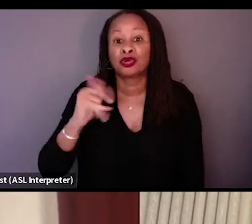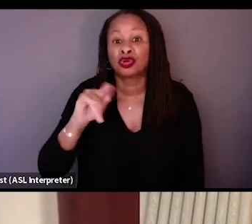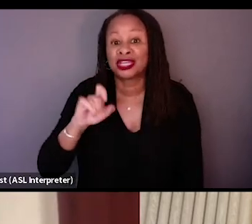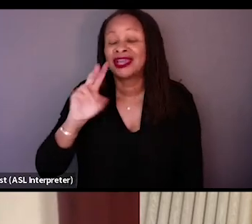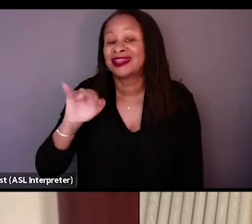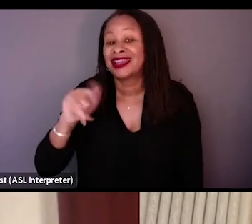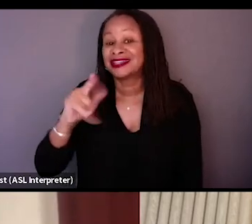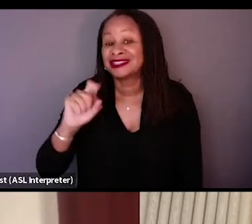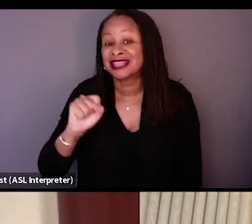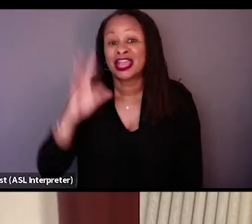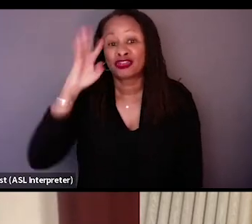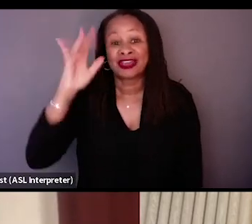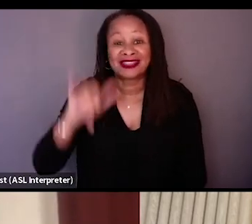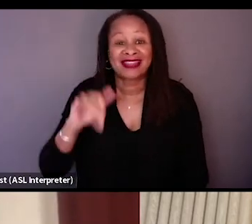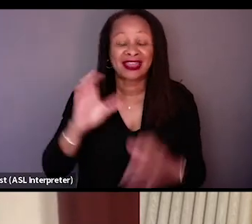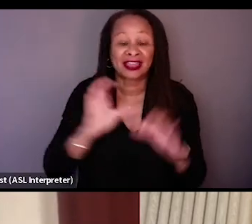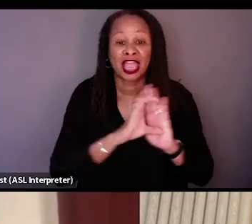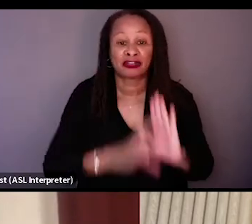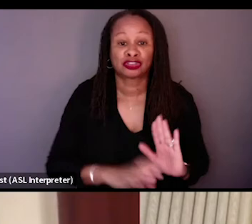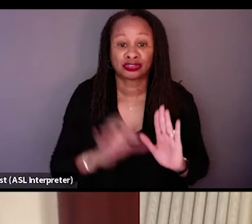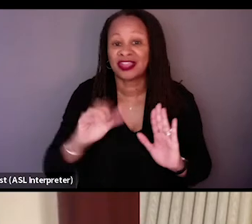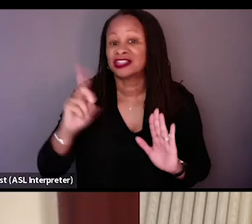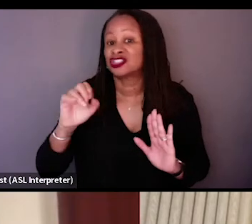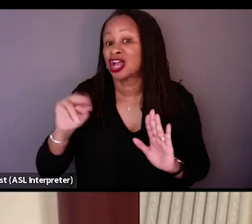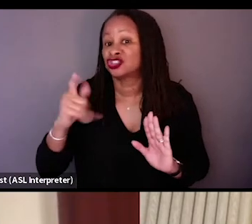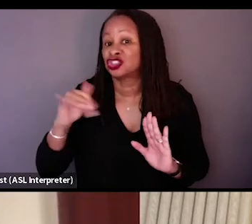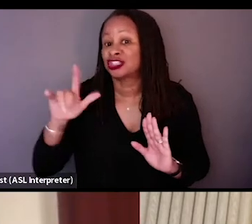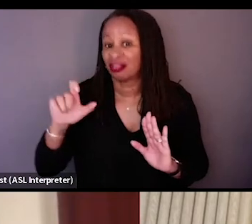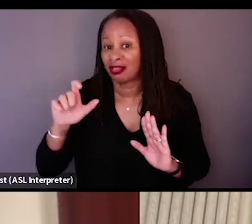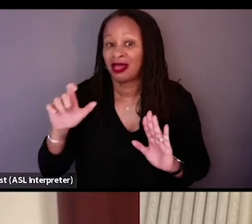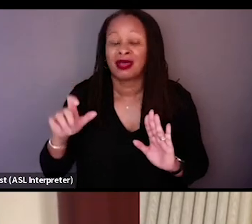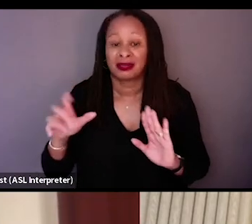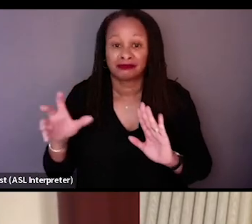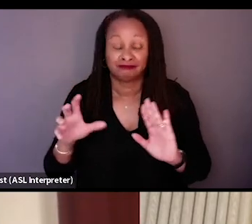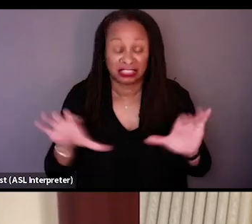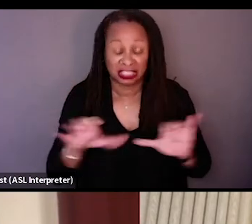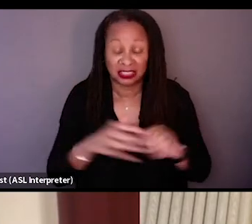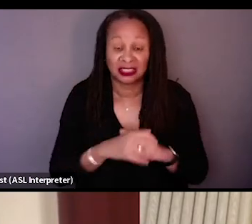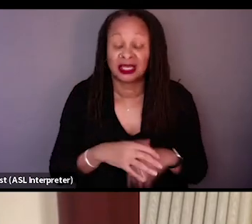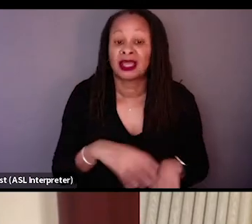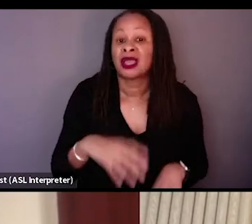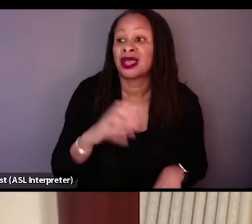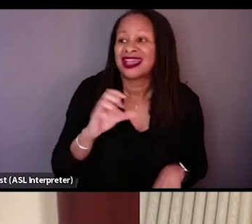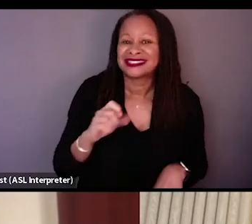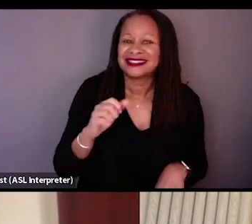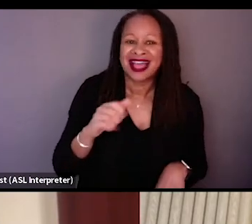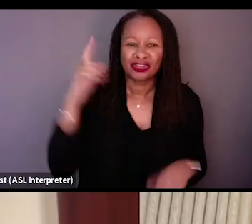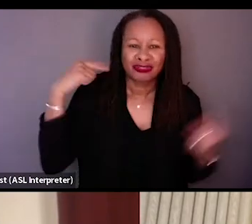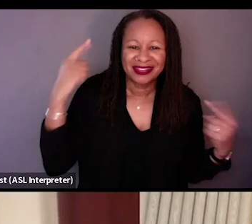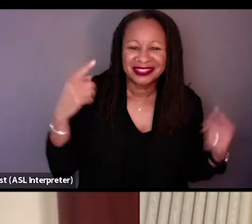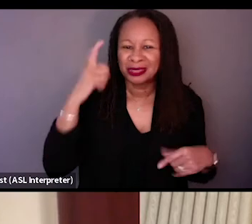played, Buck, because the idea of a black cowboy was absurd to him. Well, it's absurd because even you, as somebody who's grown up in the movies, are shown this